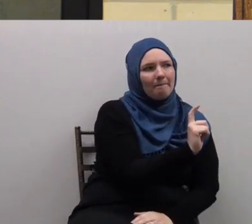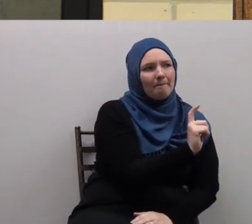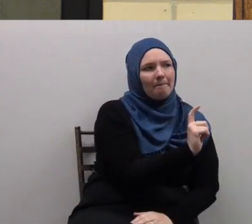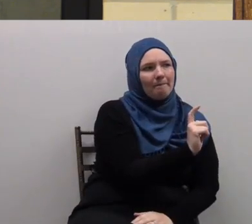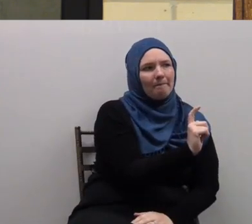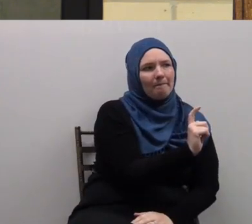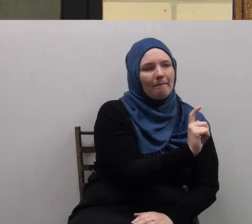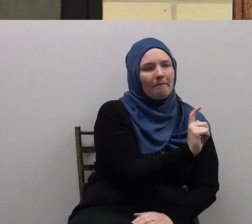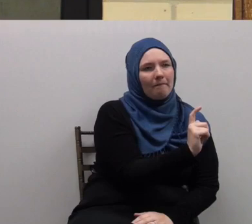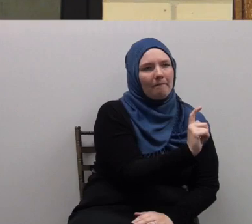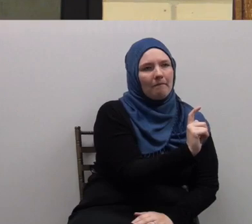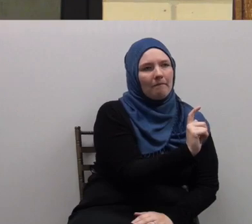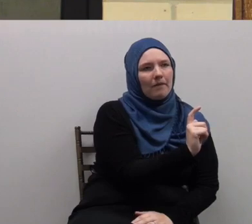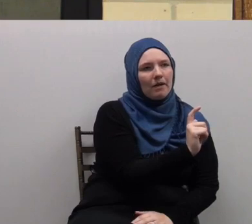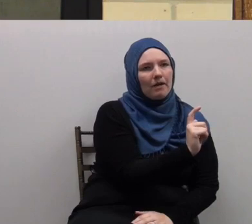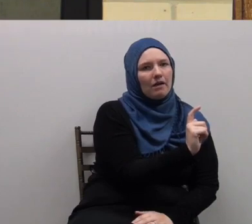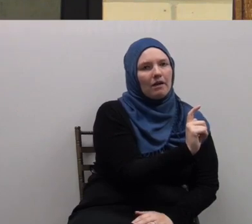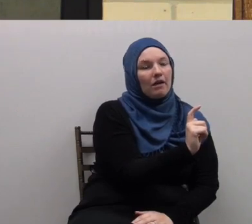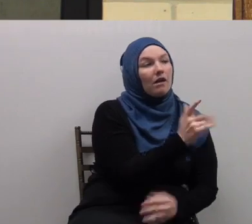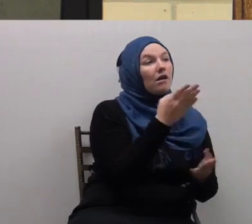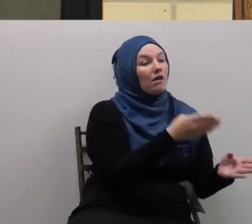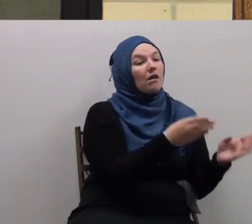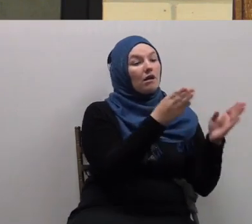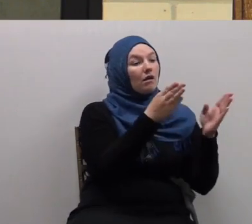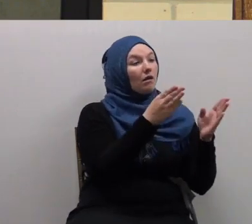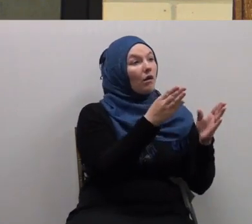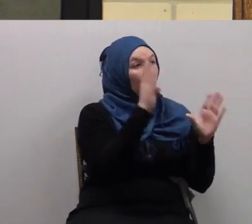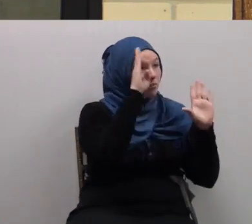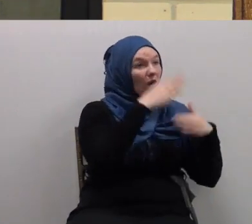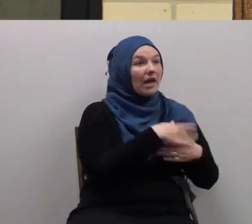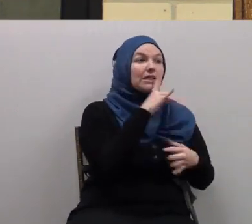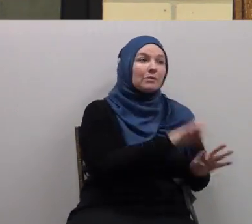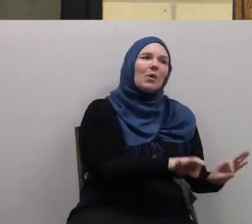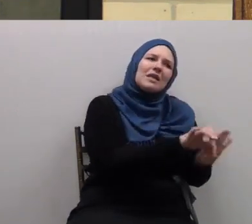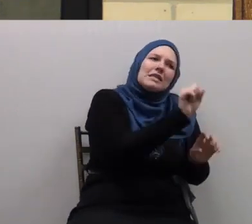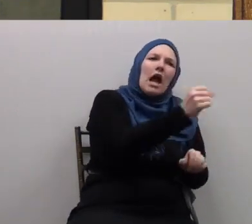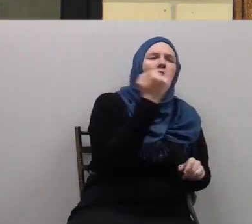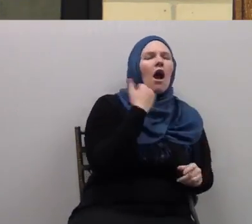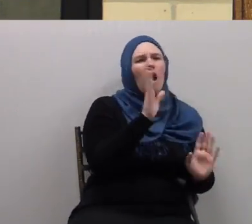prayer. While prayer is central,